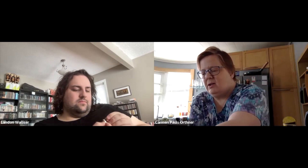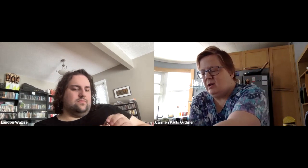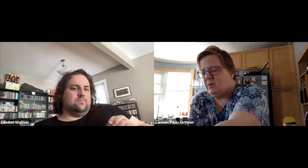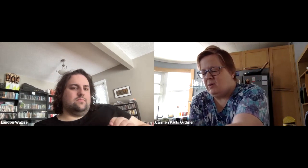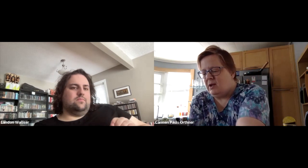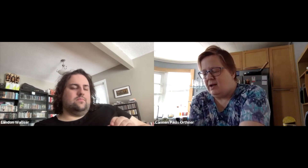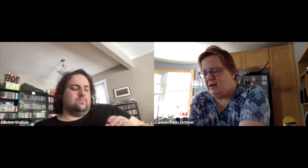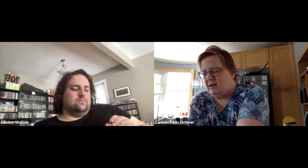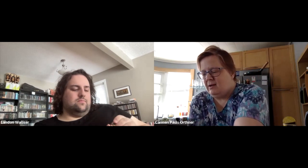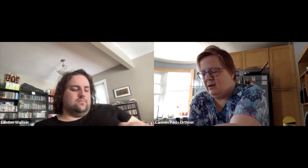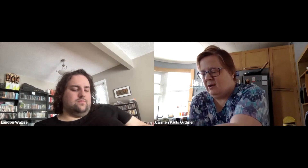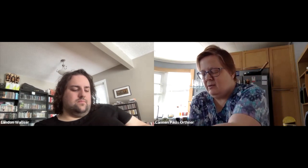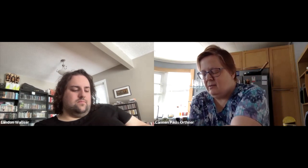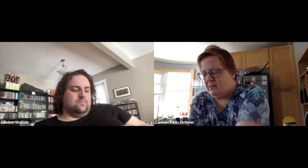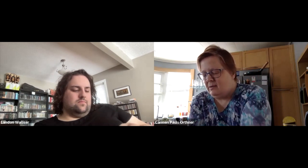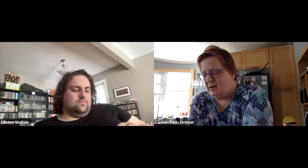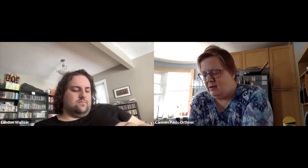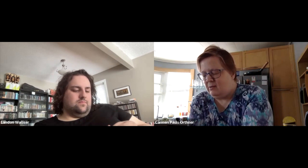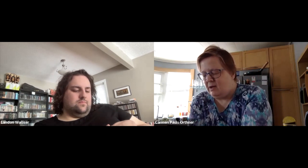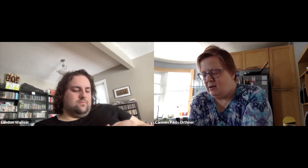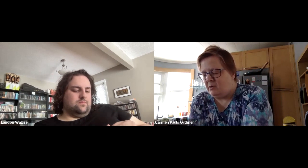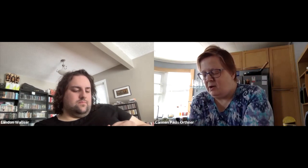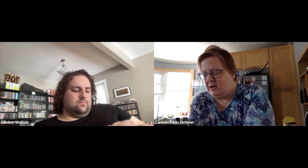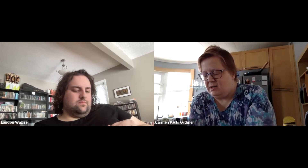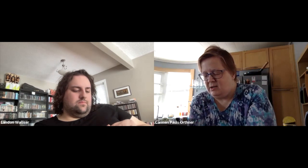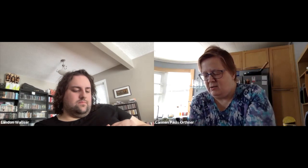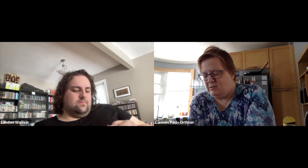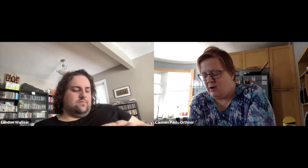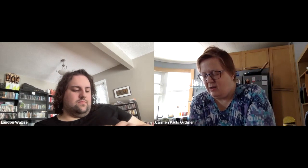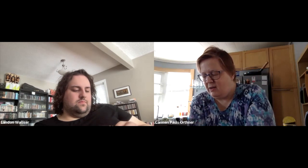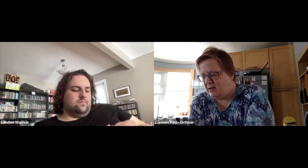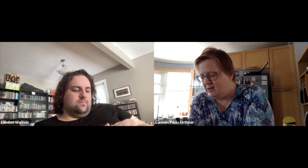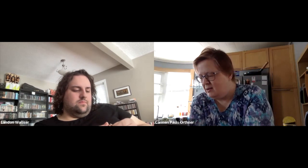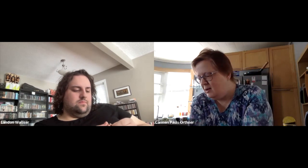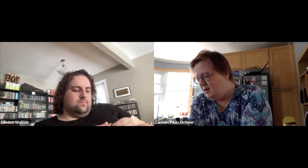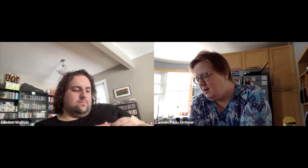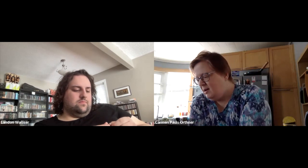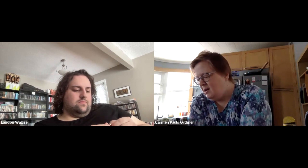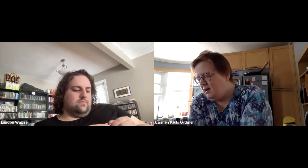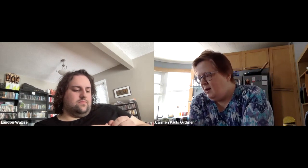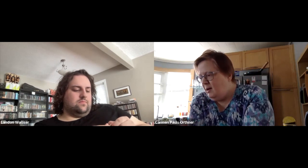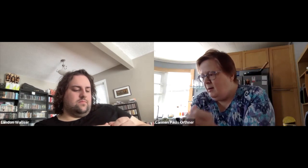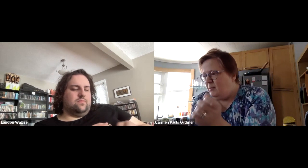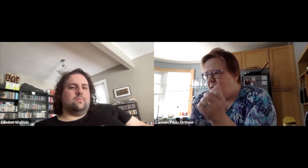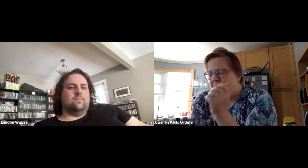interested in theater, but would like, you know, and would like the opportunities to try things